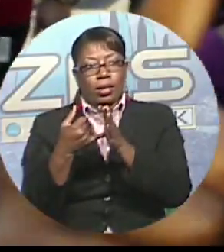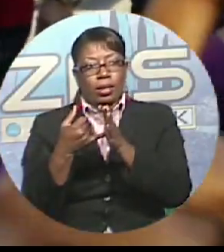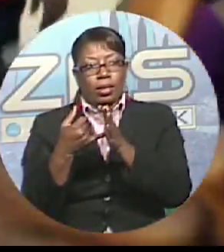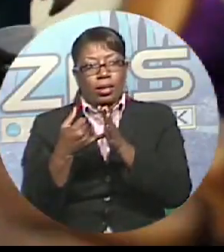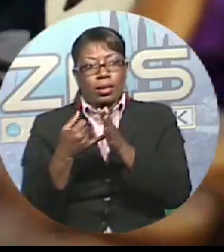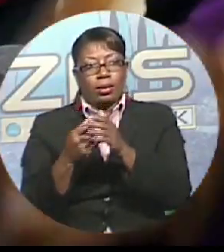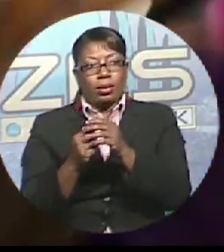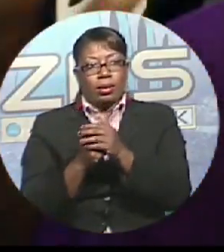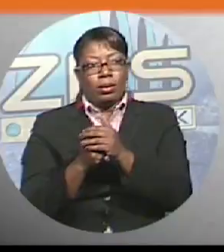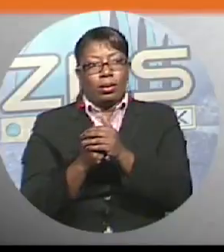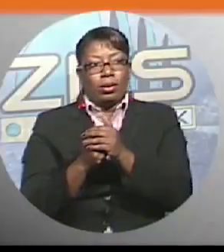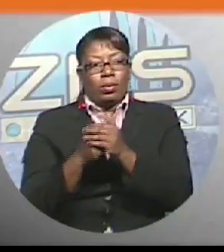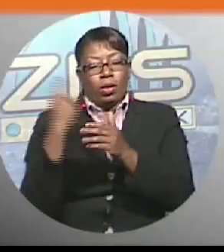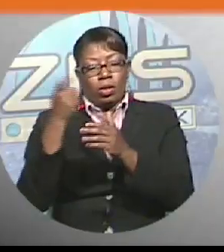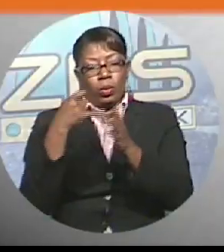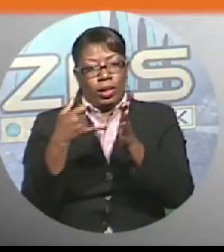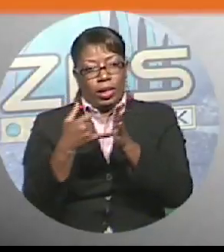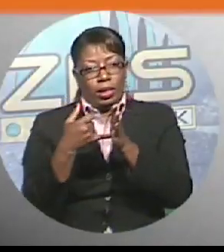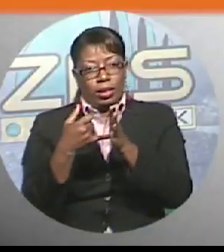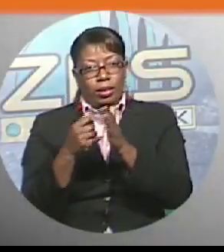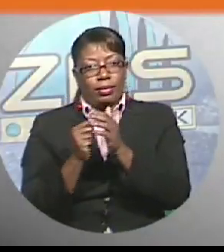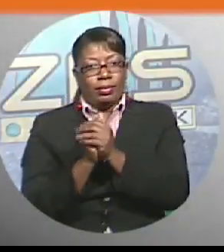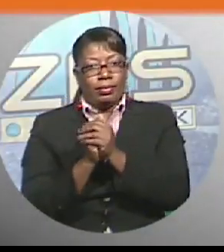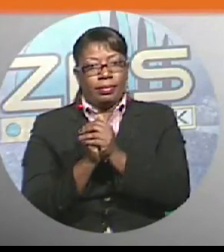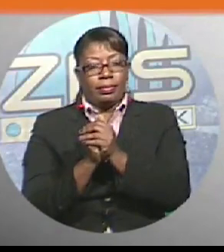202. It's not a bad score for 2-8.